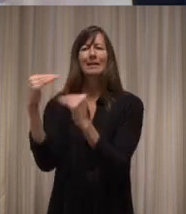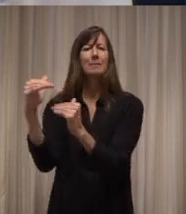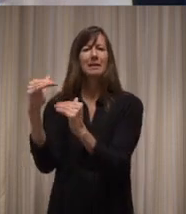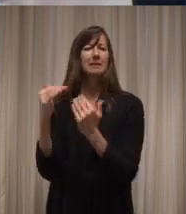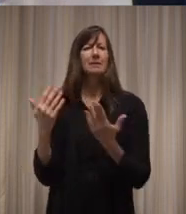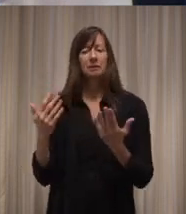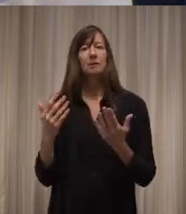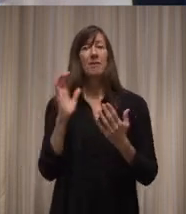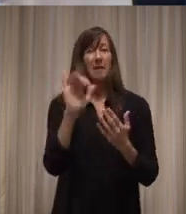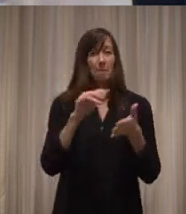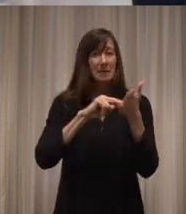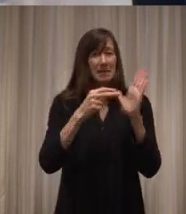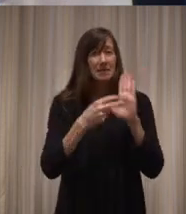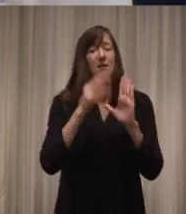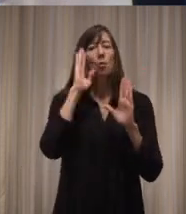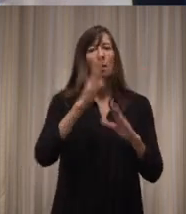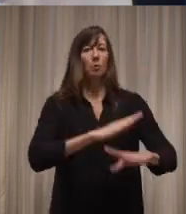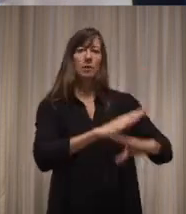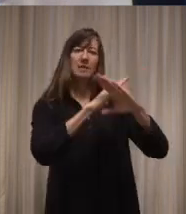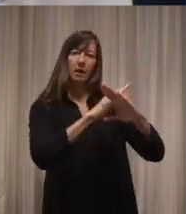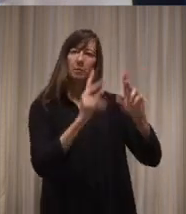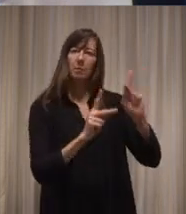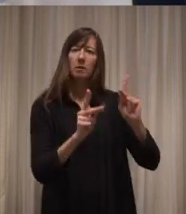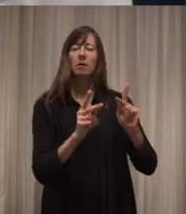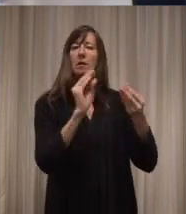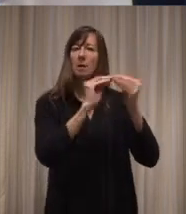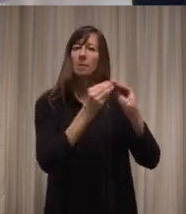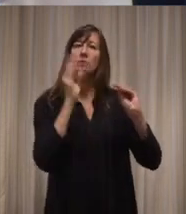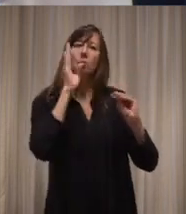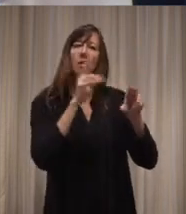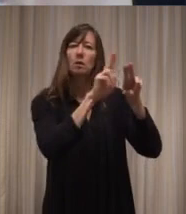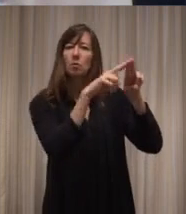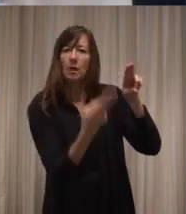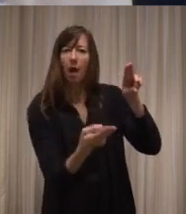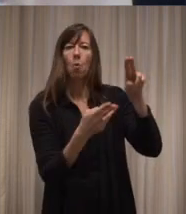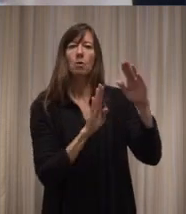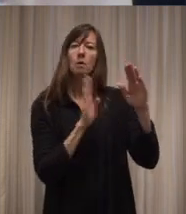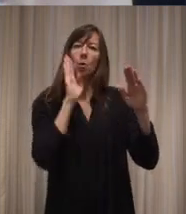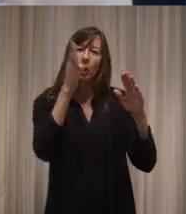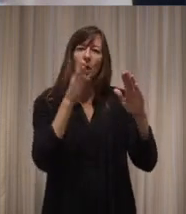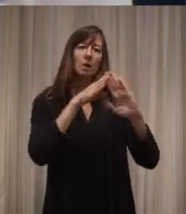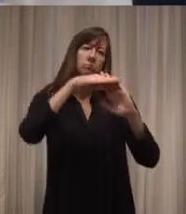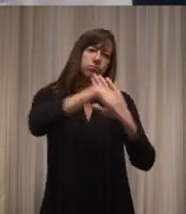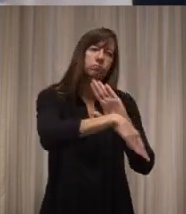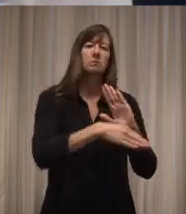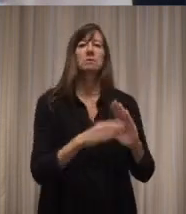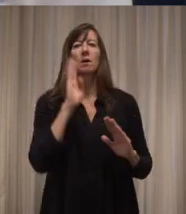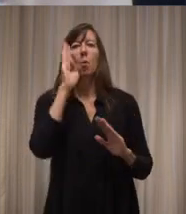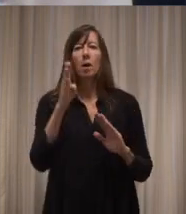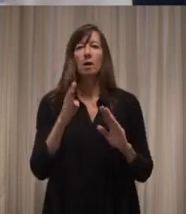definitively mean the difference in the numbers that we have to report and share of lives lost to this